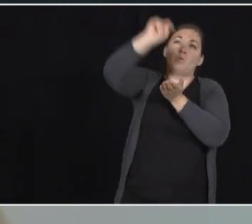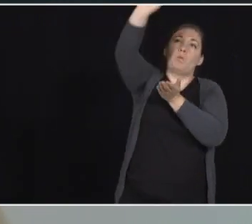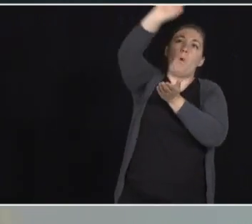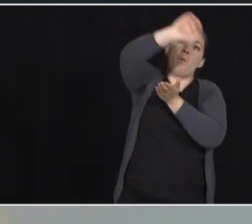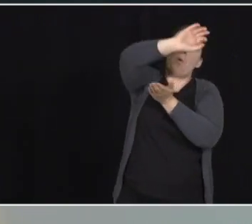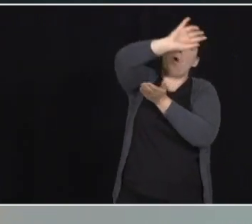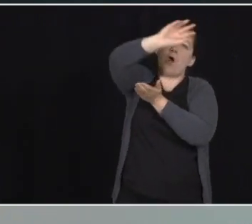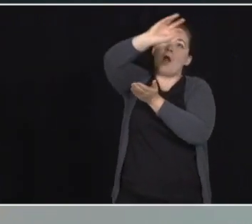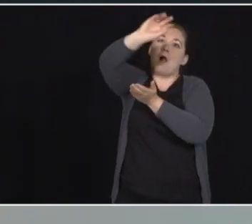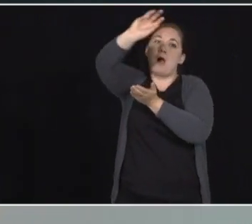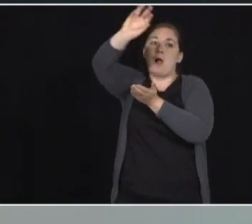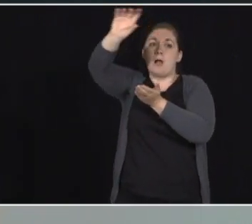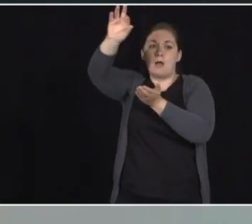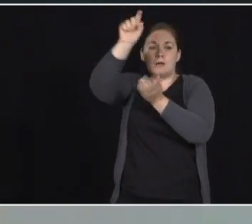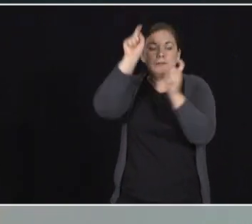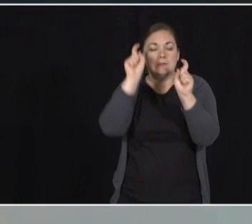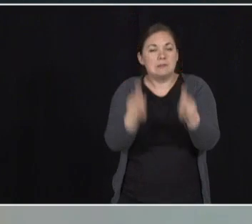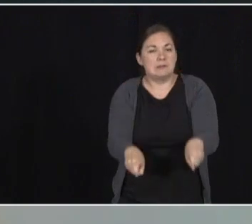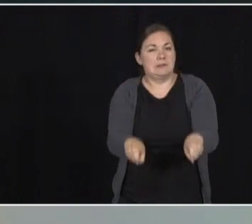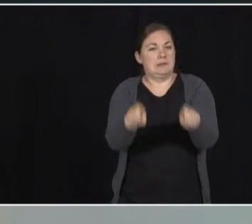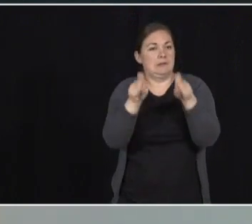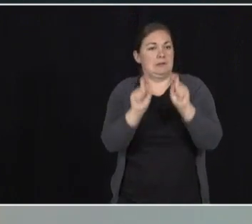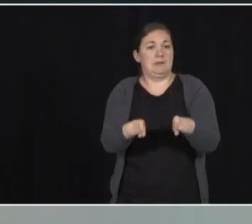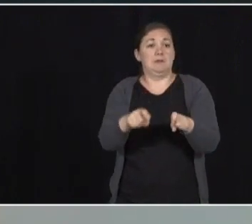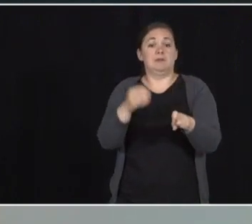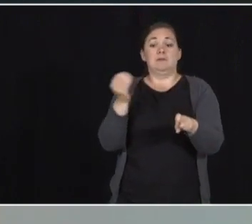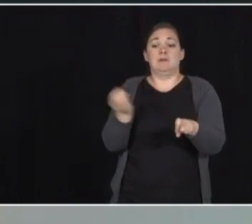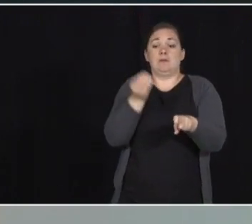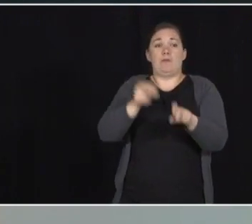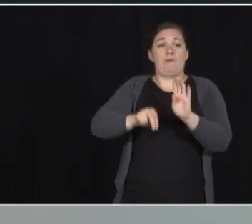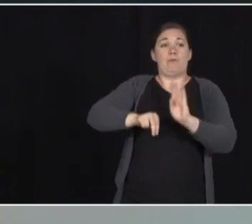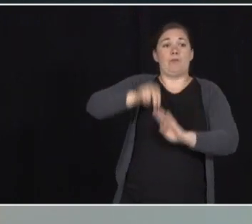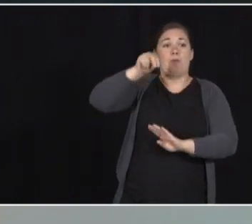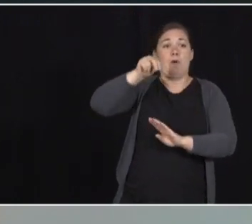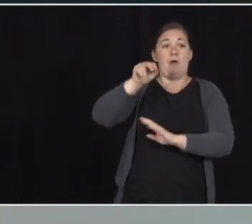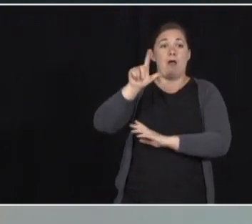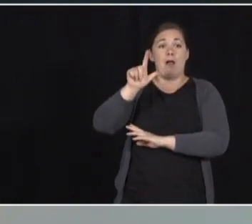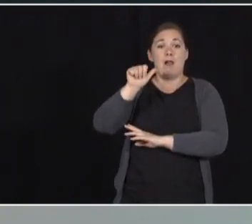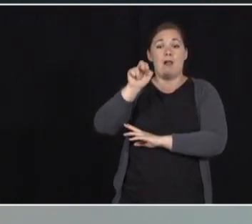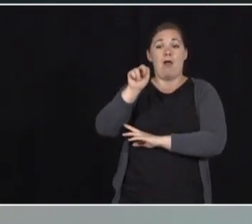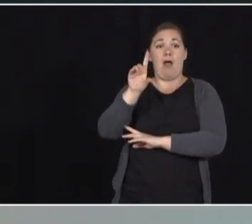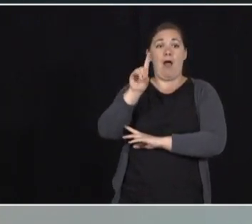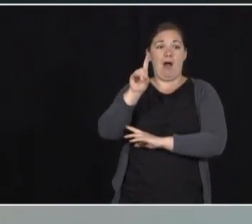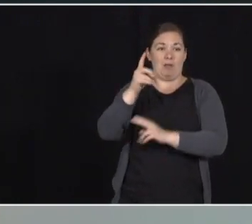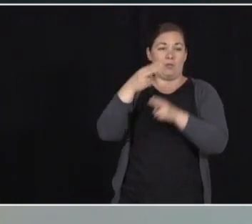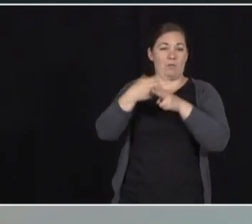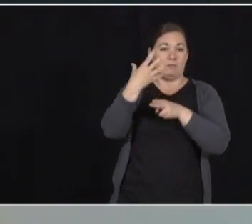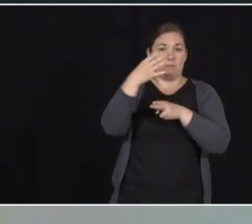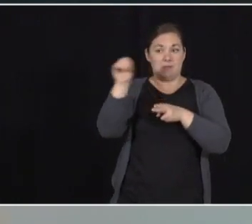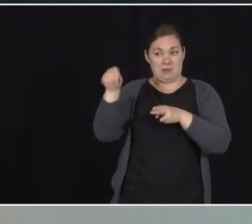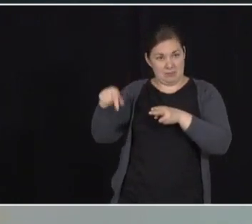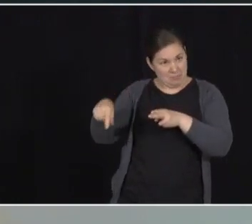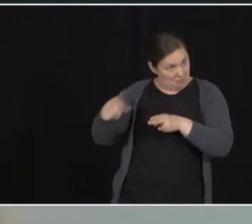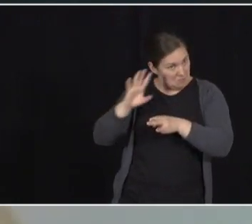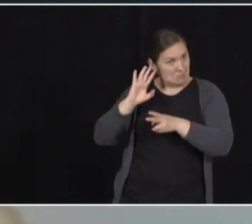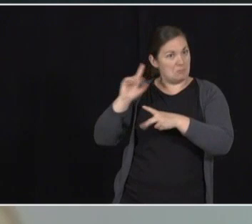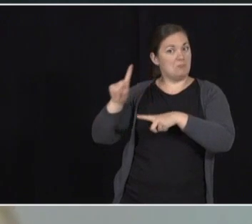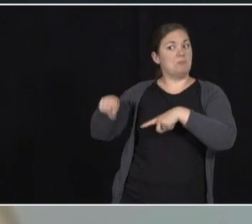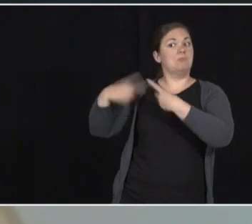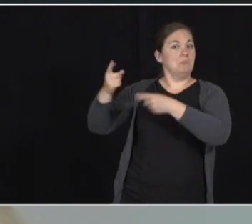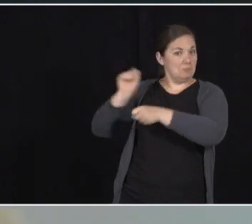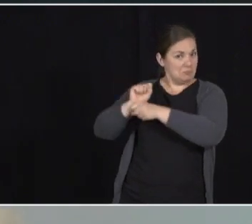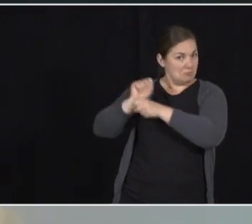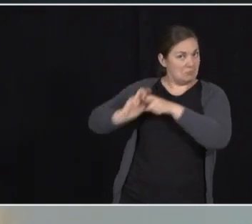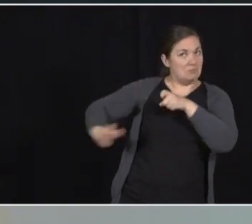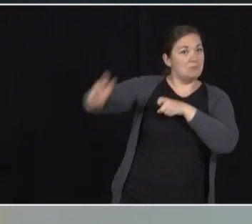Ontario. Ontario Northlands had largely served very well communities in northeastern Ontario. This has